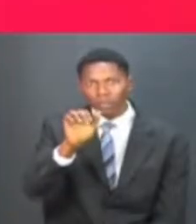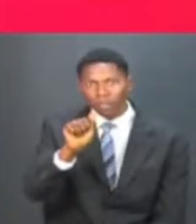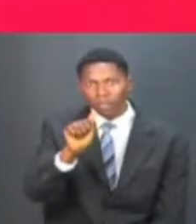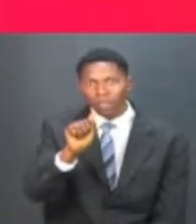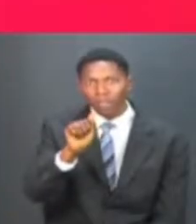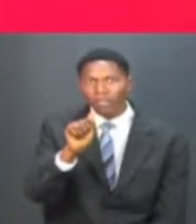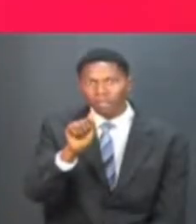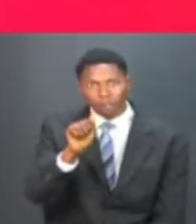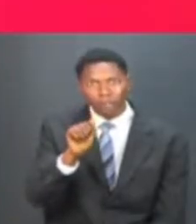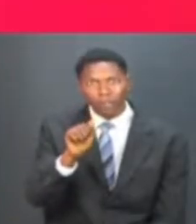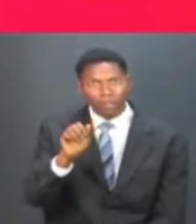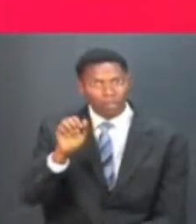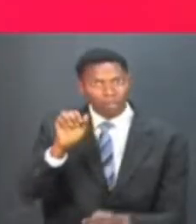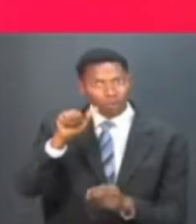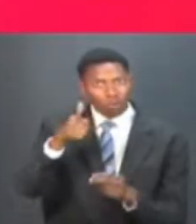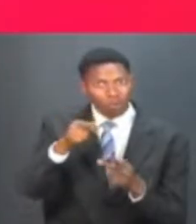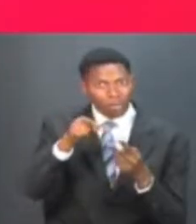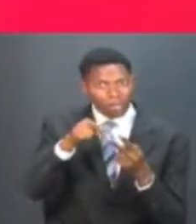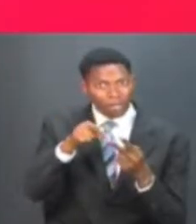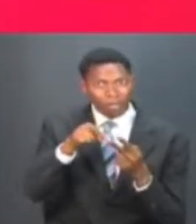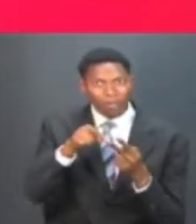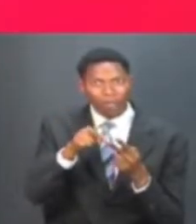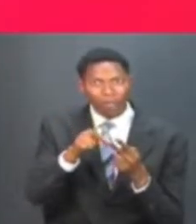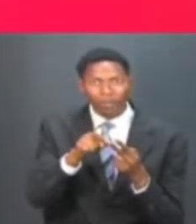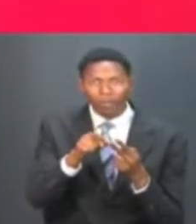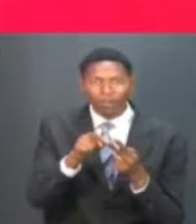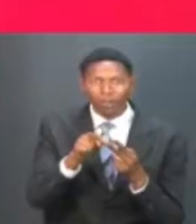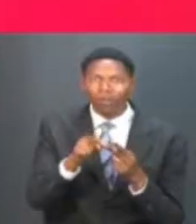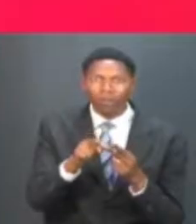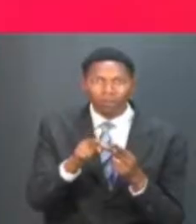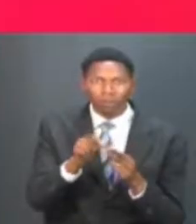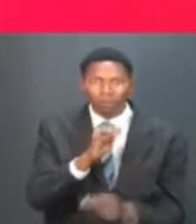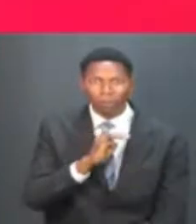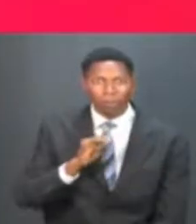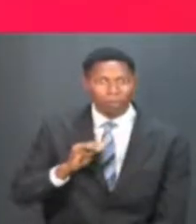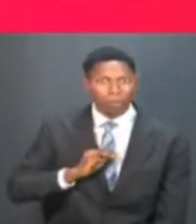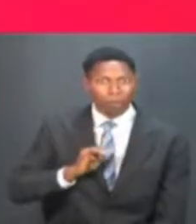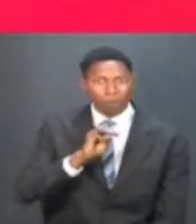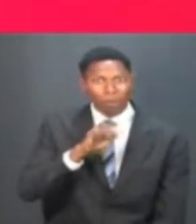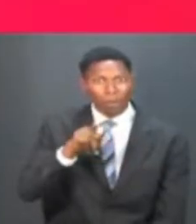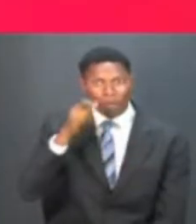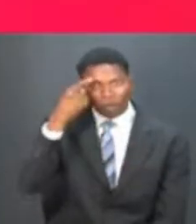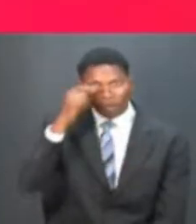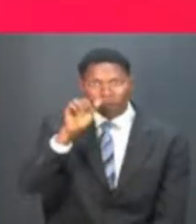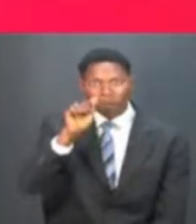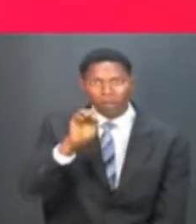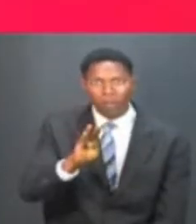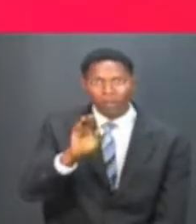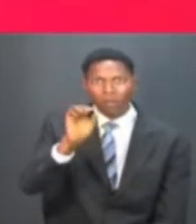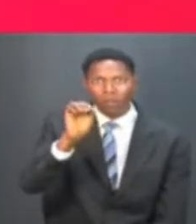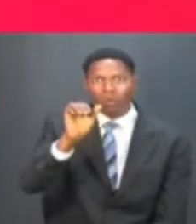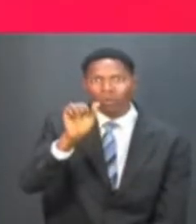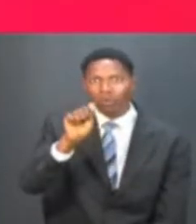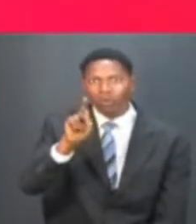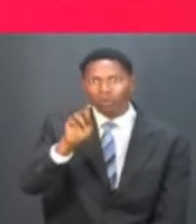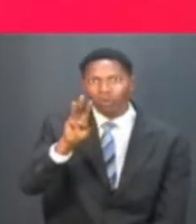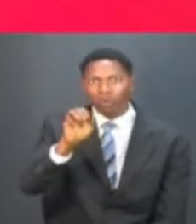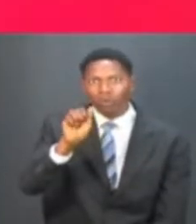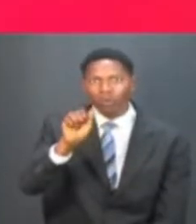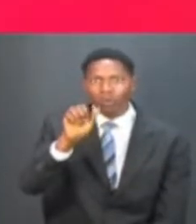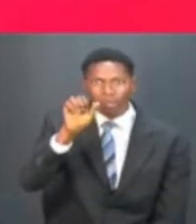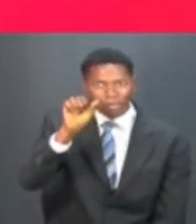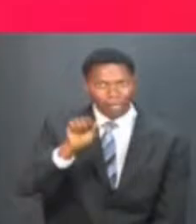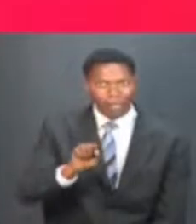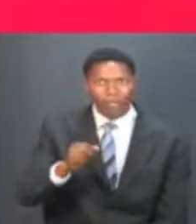the honorable member for Abuakwa South, Honorable Dr. Kingsley Ajiman.